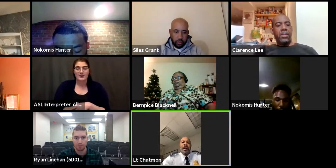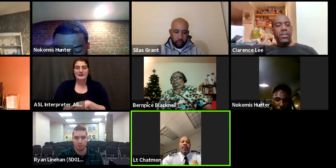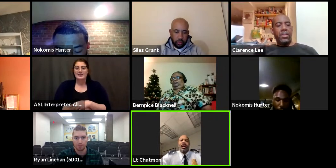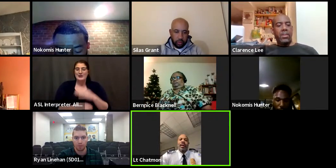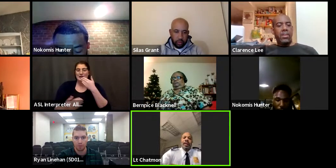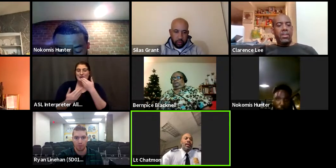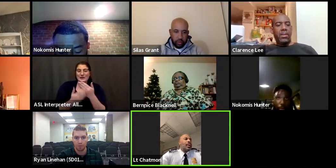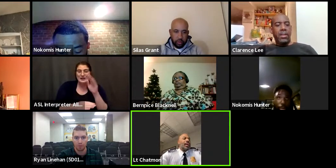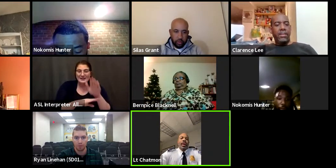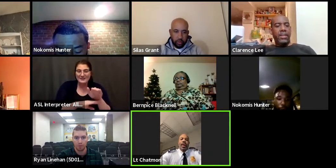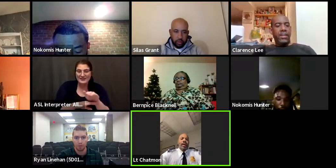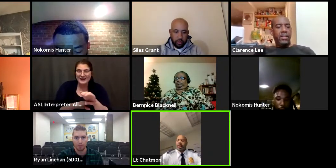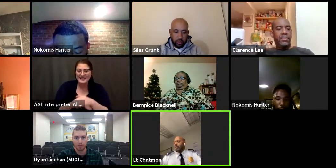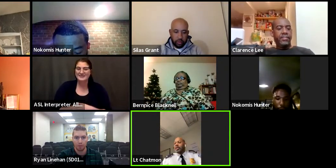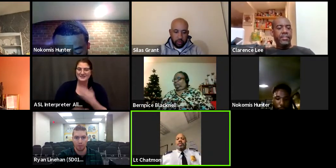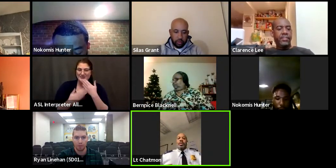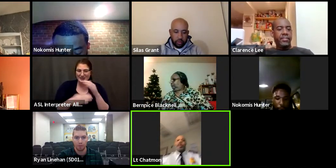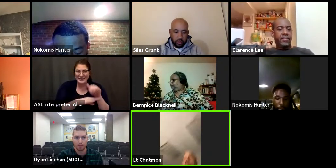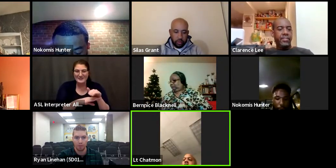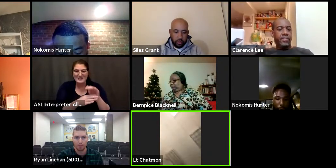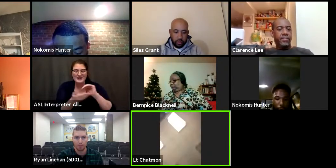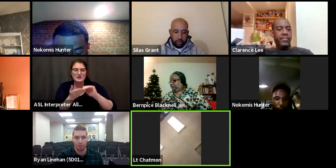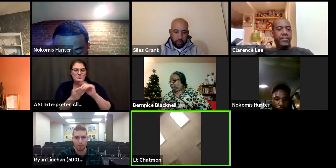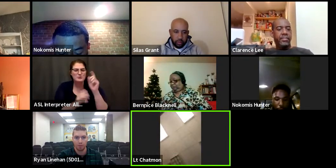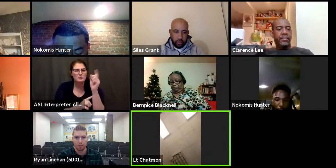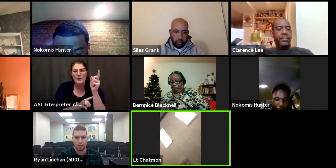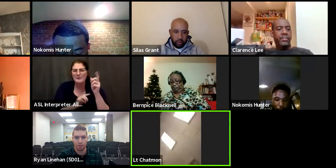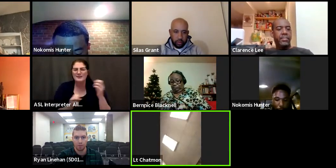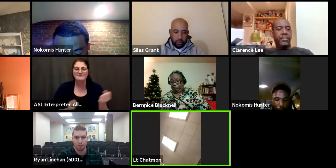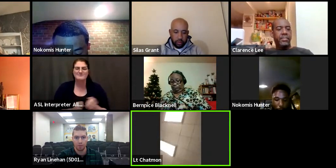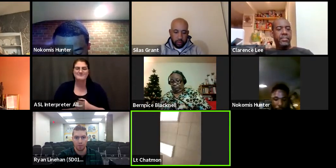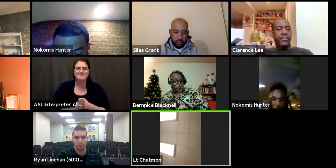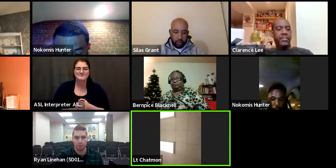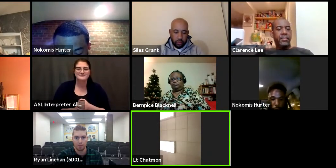Good evening. Good evening. Excuse me 1 second.